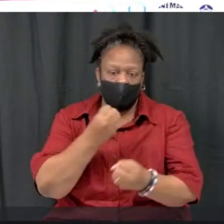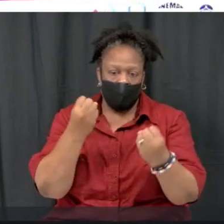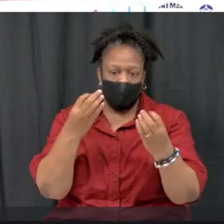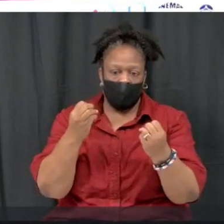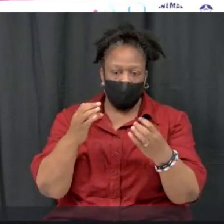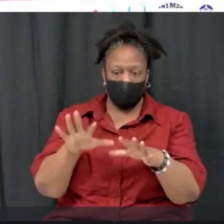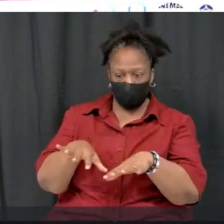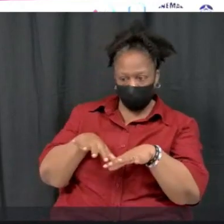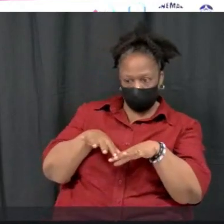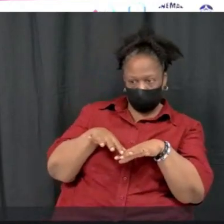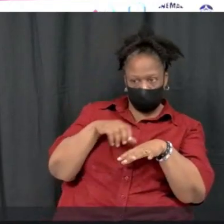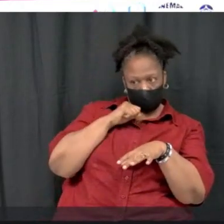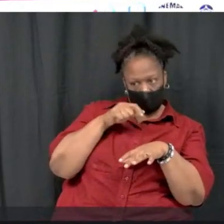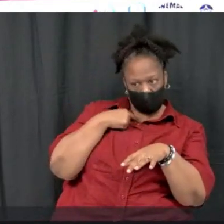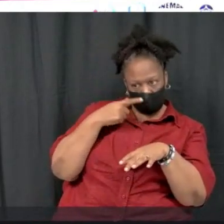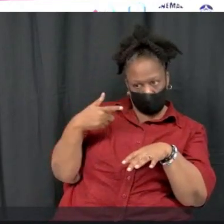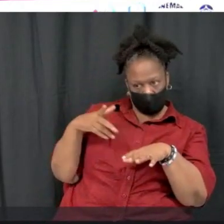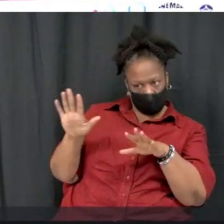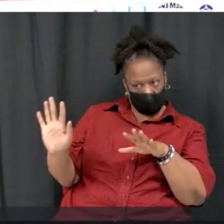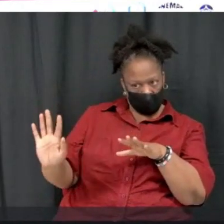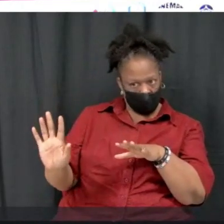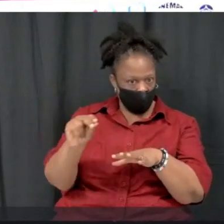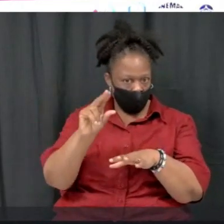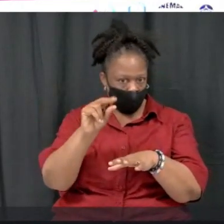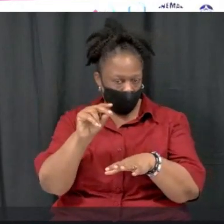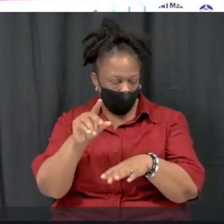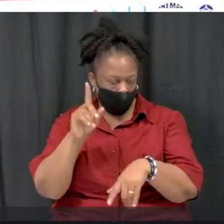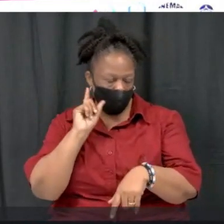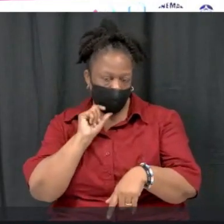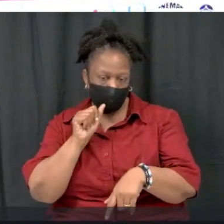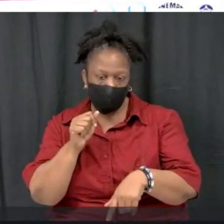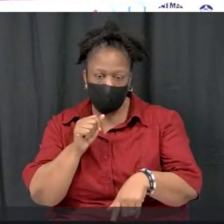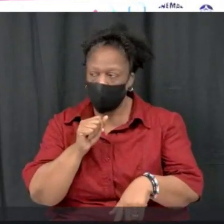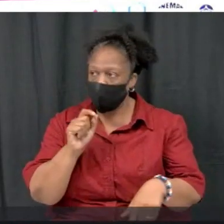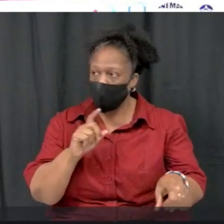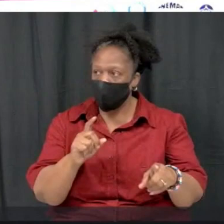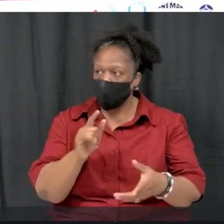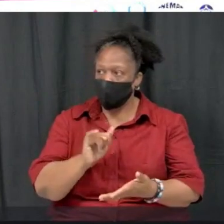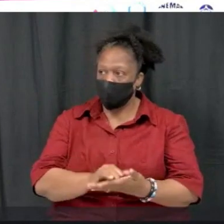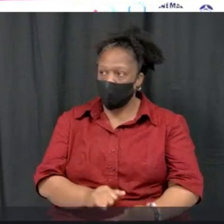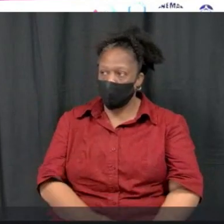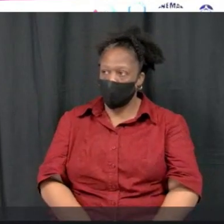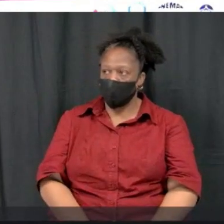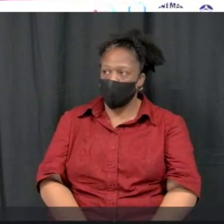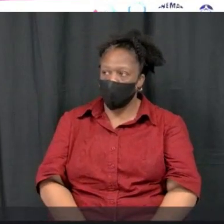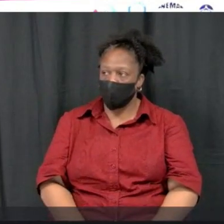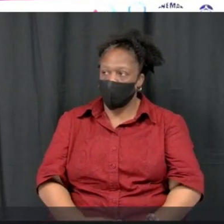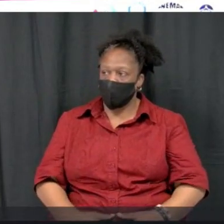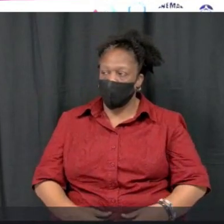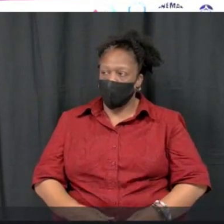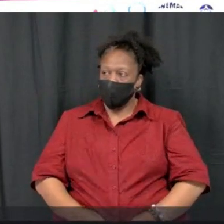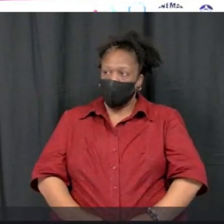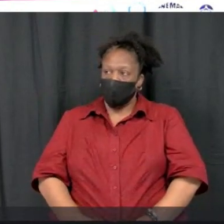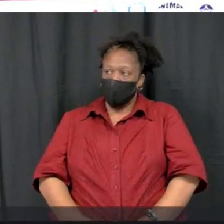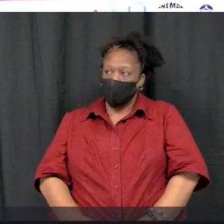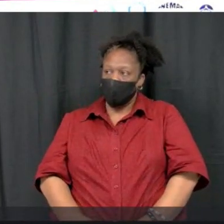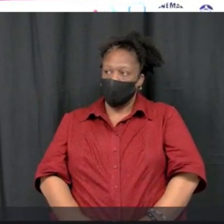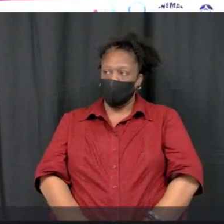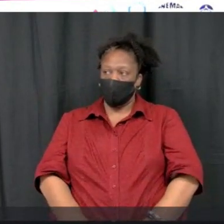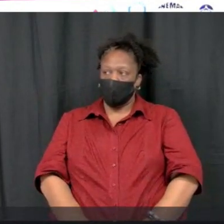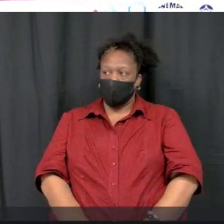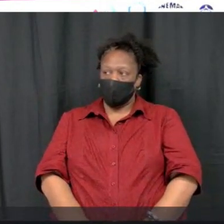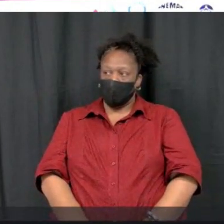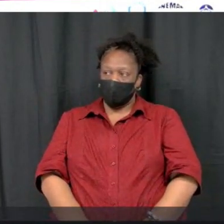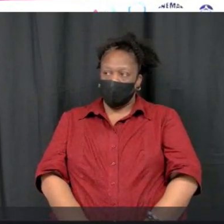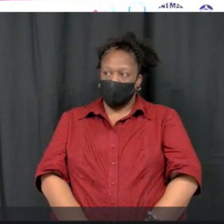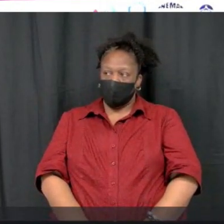There was a lot of sharing on social media. Chamber released a release asking that the